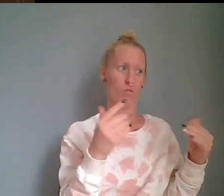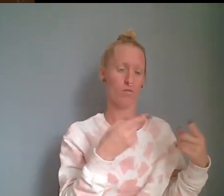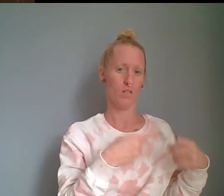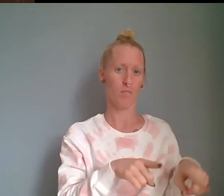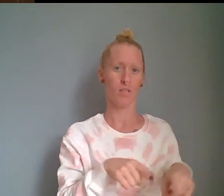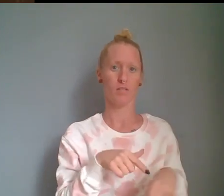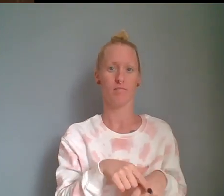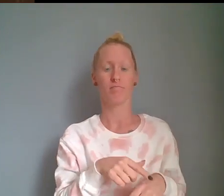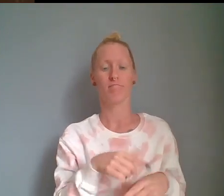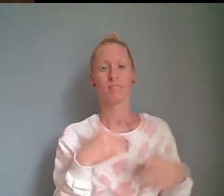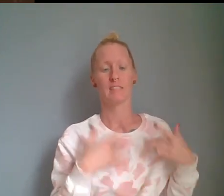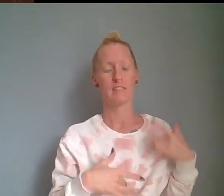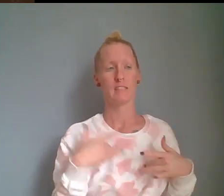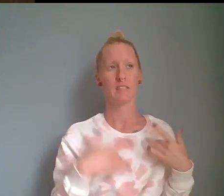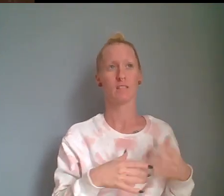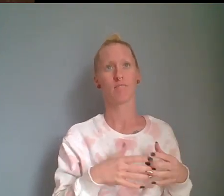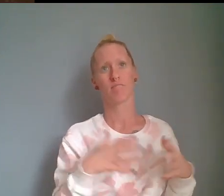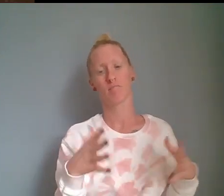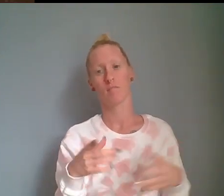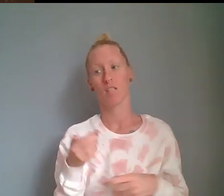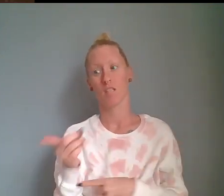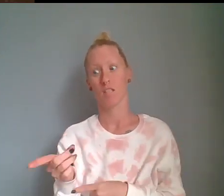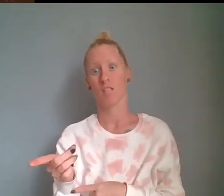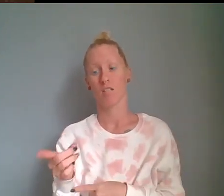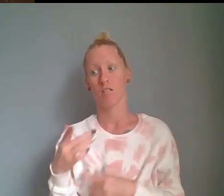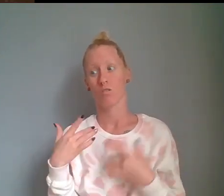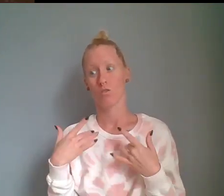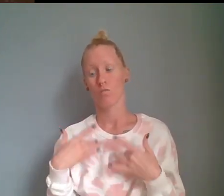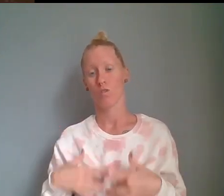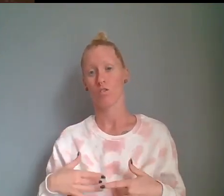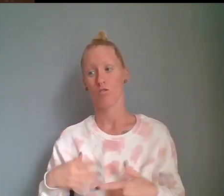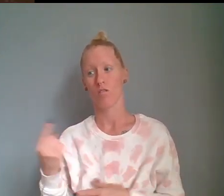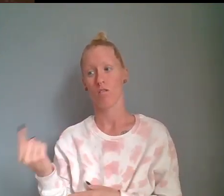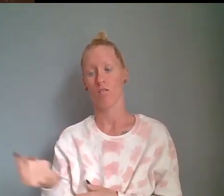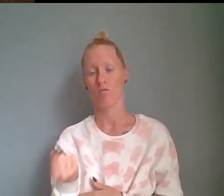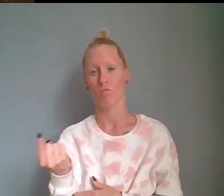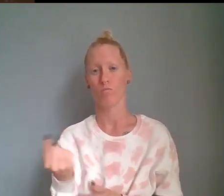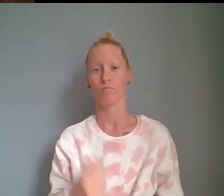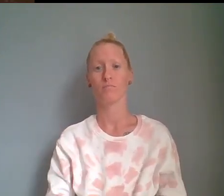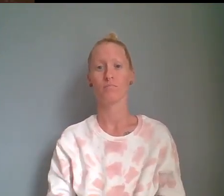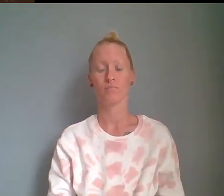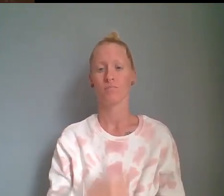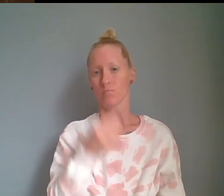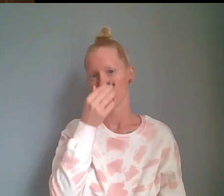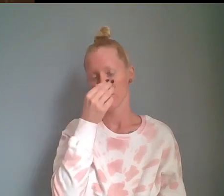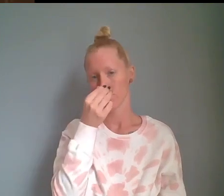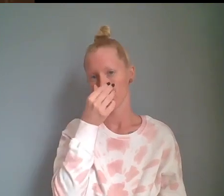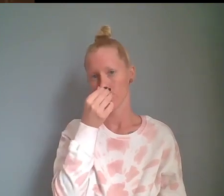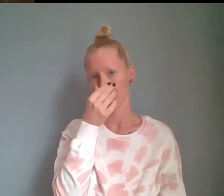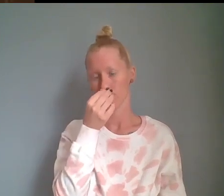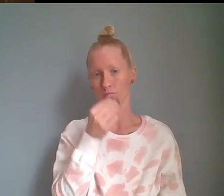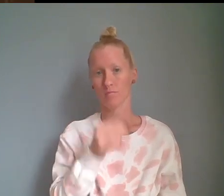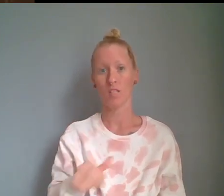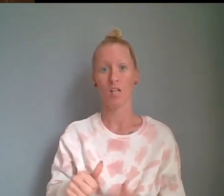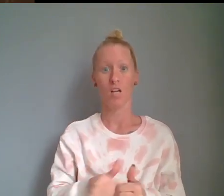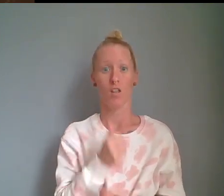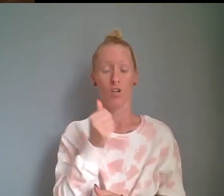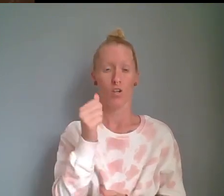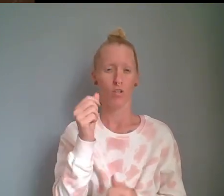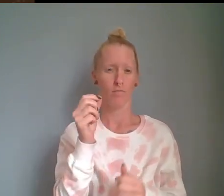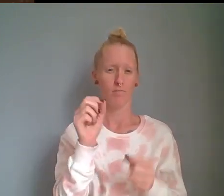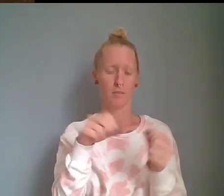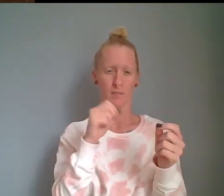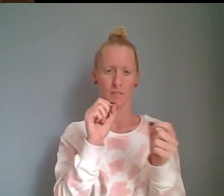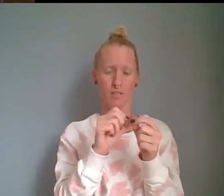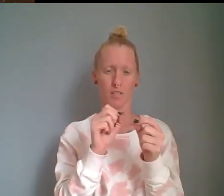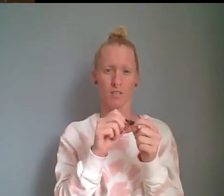disorder in many ways from depression alone. I'm going to give you some other statistics about depression